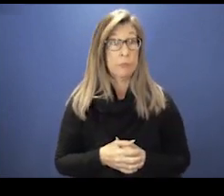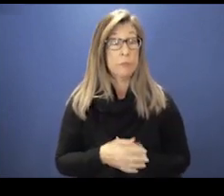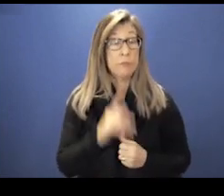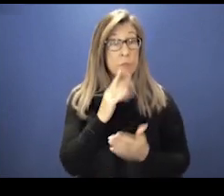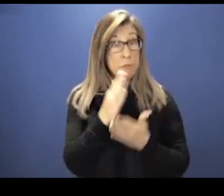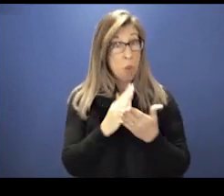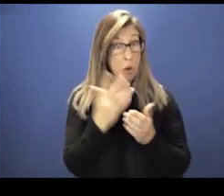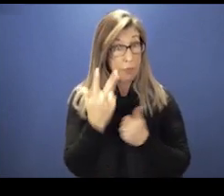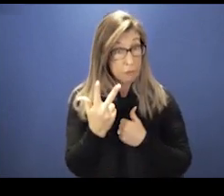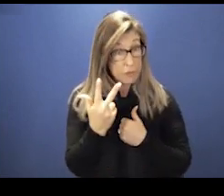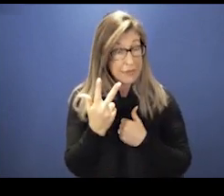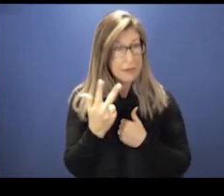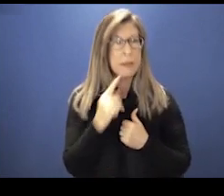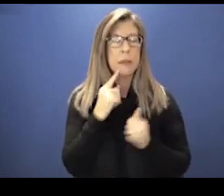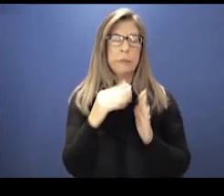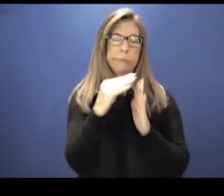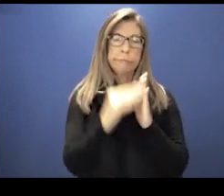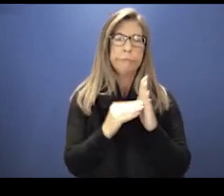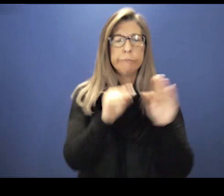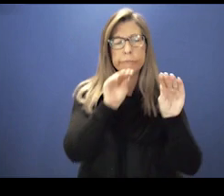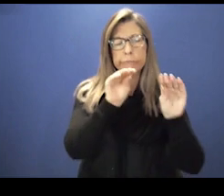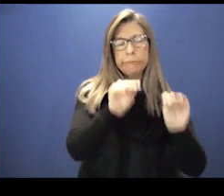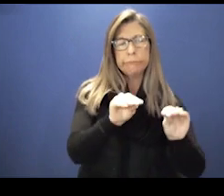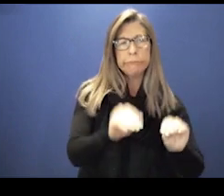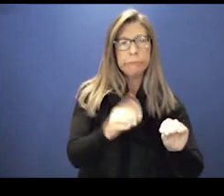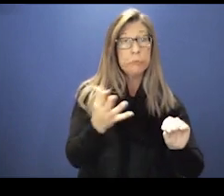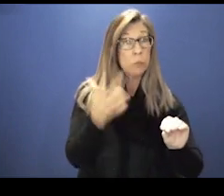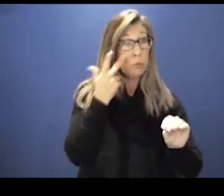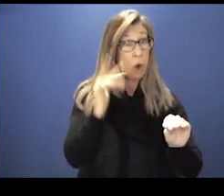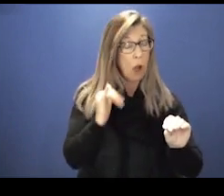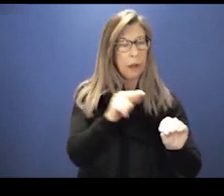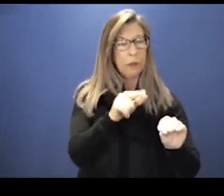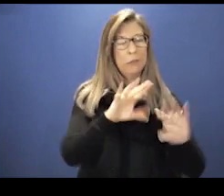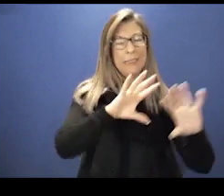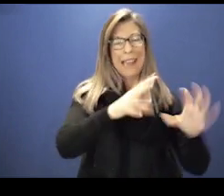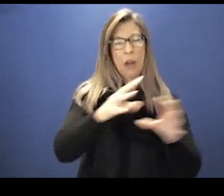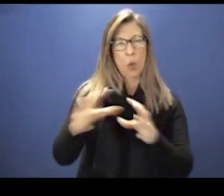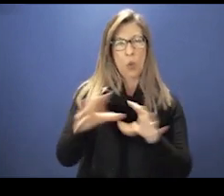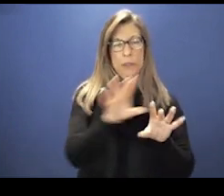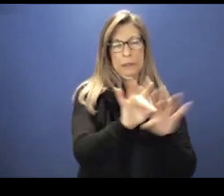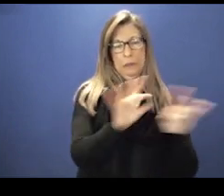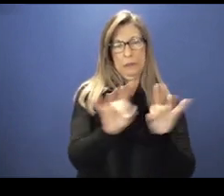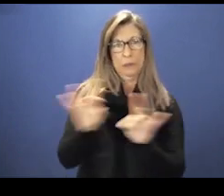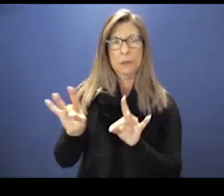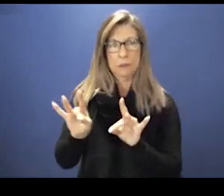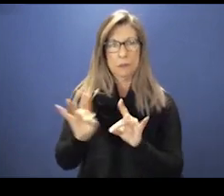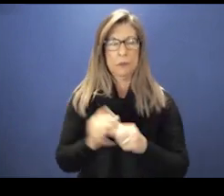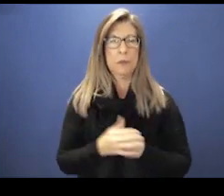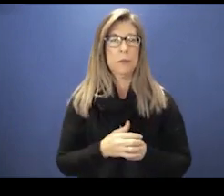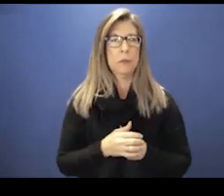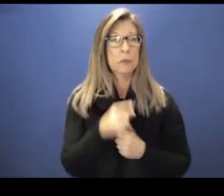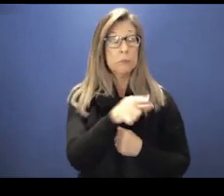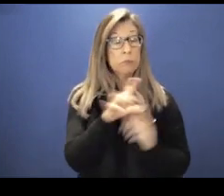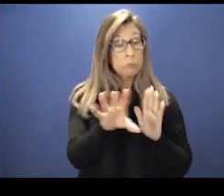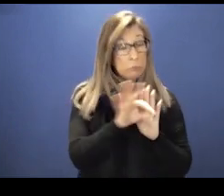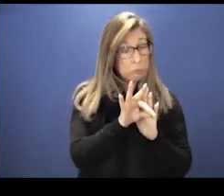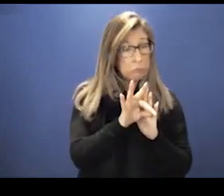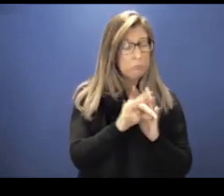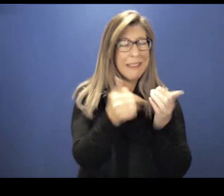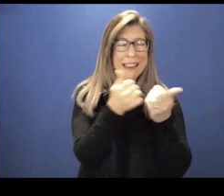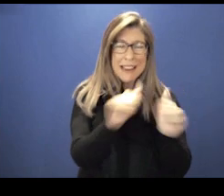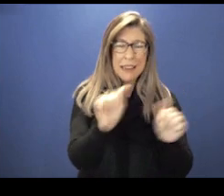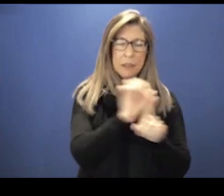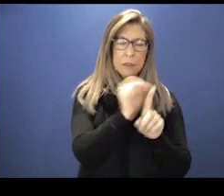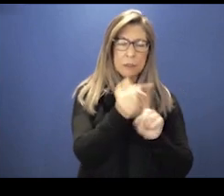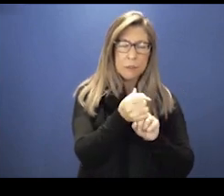Step 3 of filling out the digital application is the completion of the selected categories. Select any